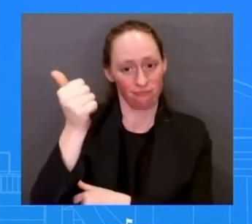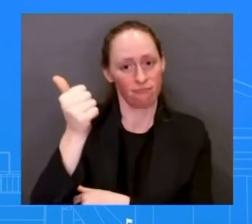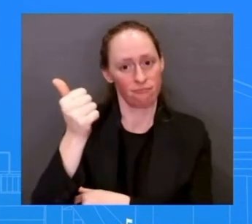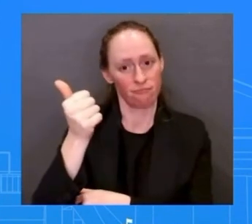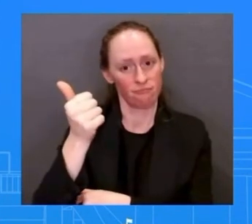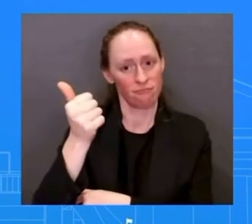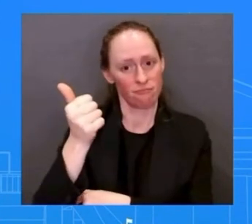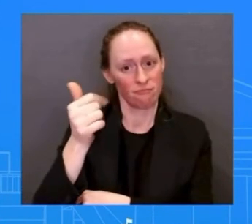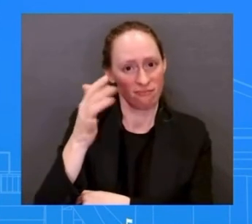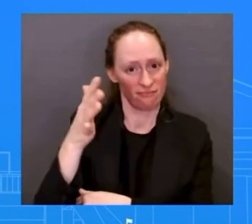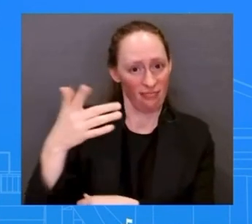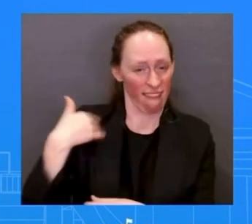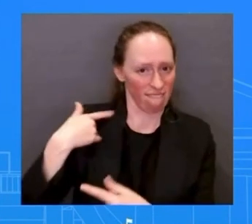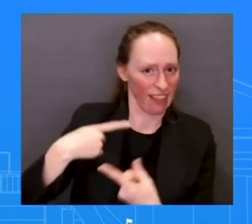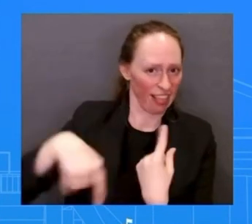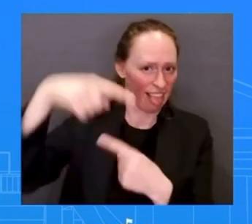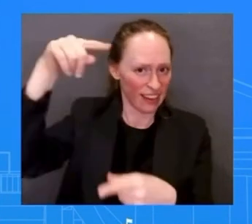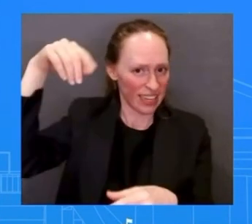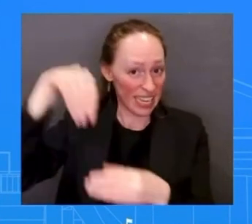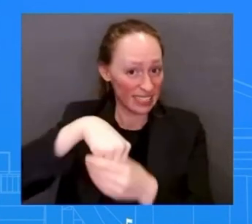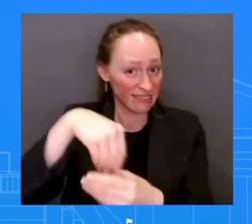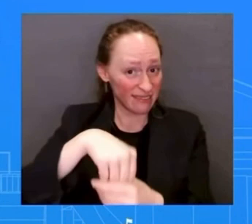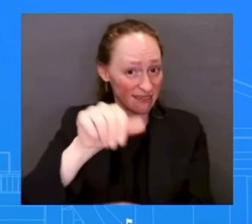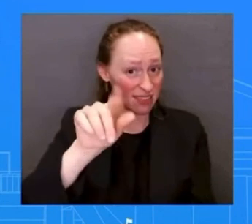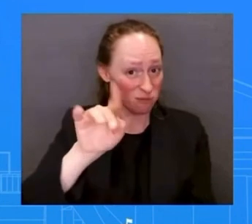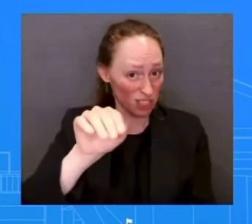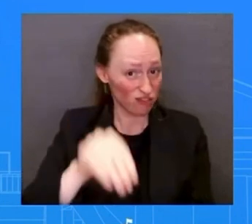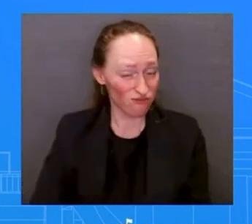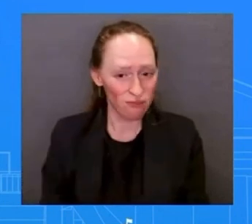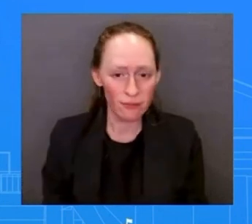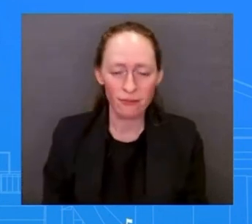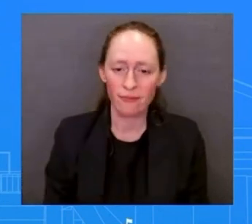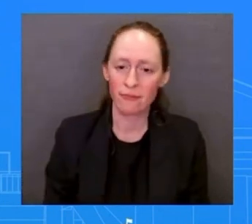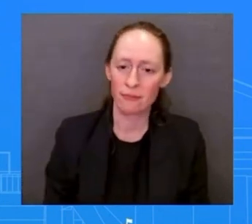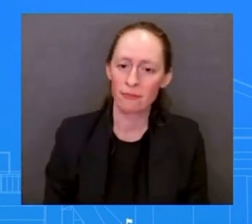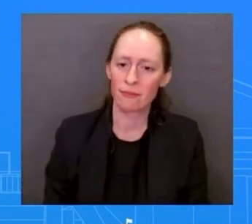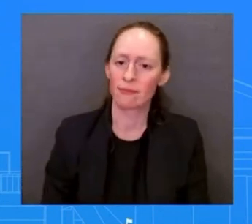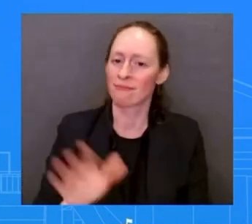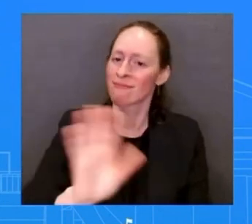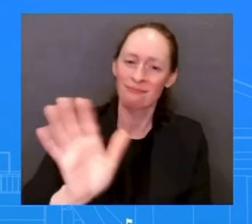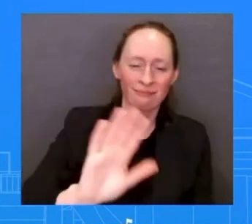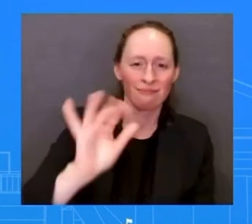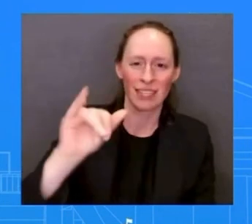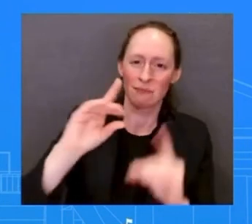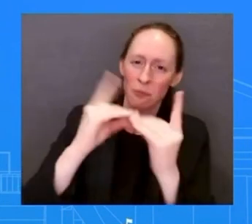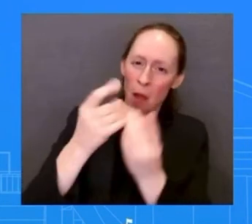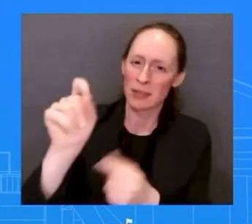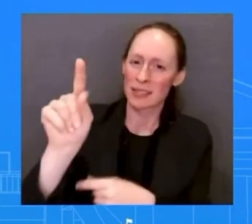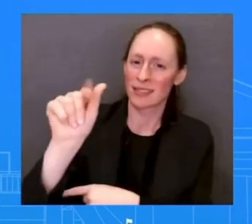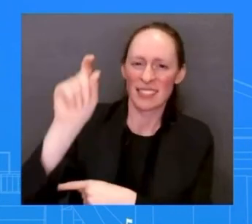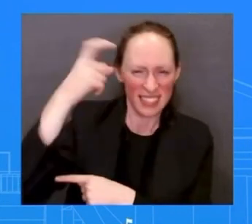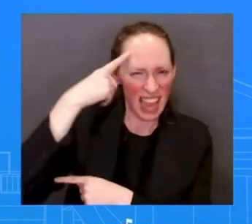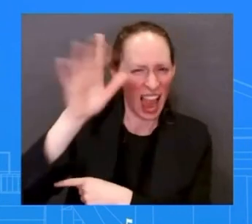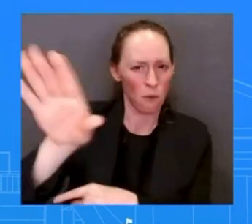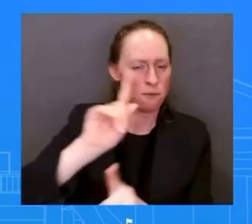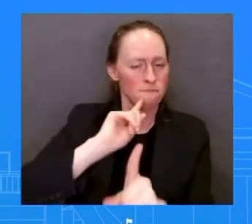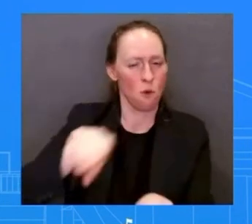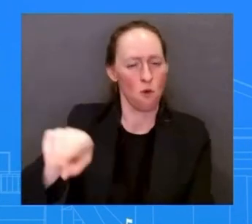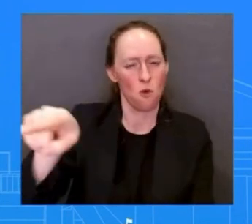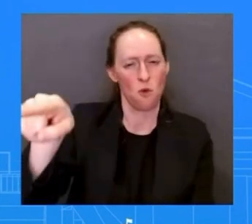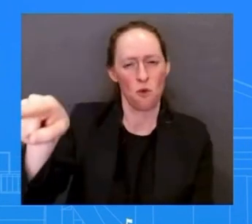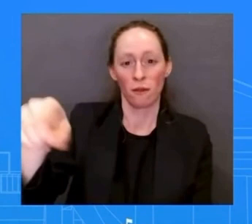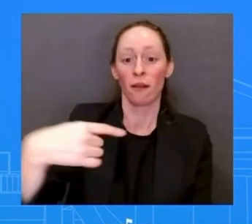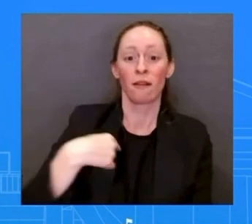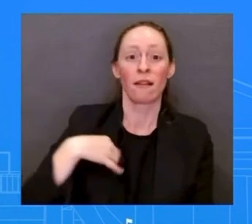came from the State Department. It's an action after action report. I will just let it speak for itself. I'm just not going to comment further. This is a